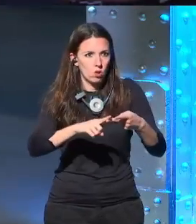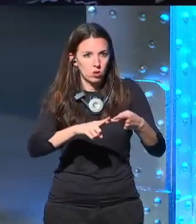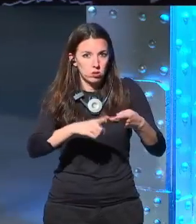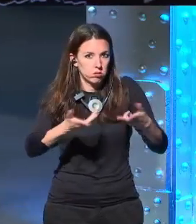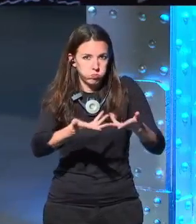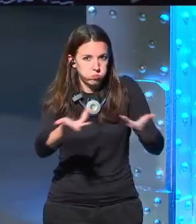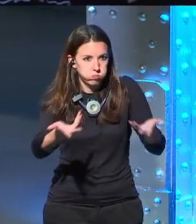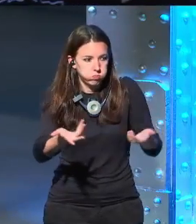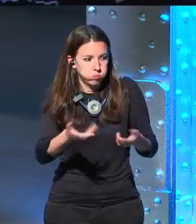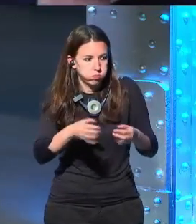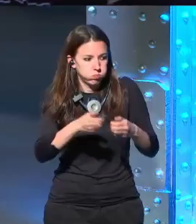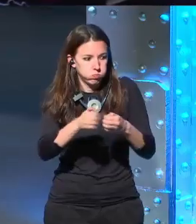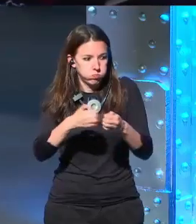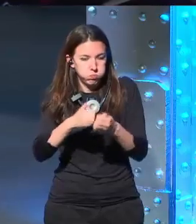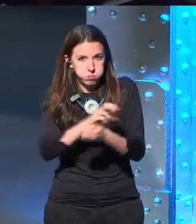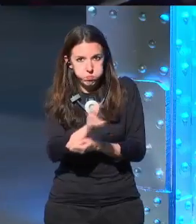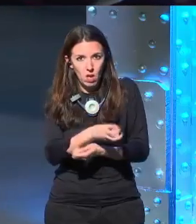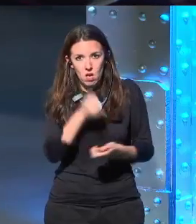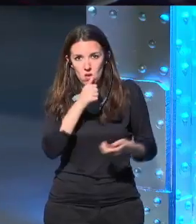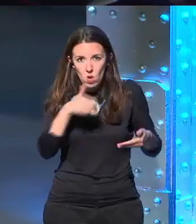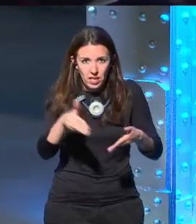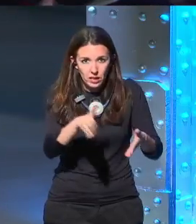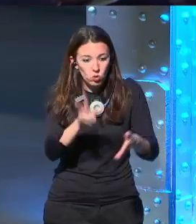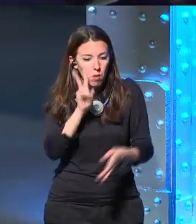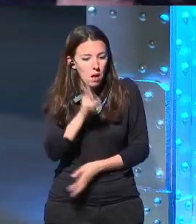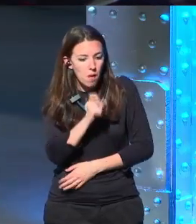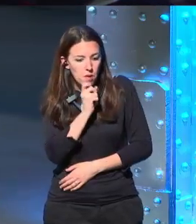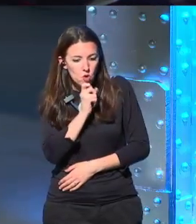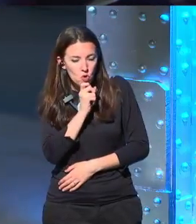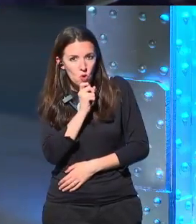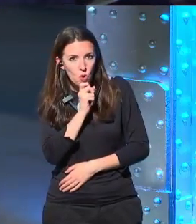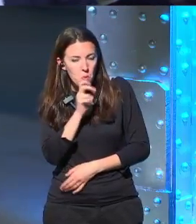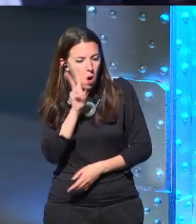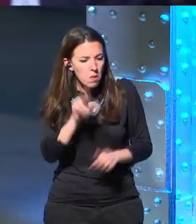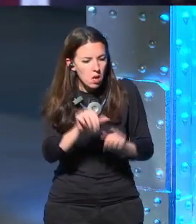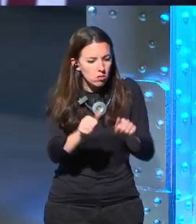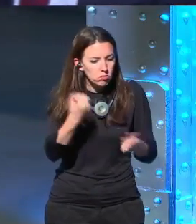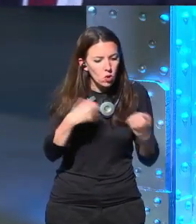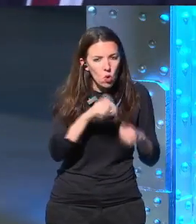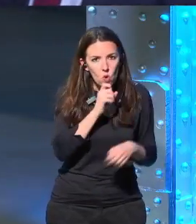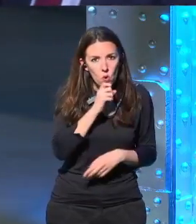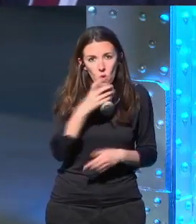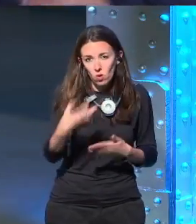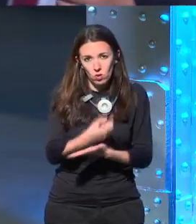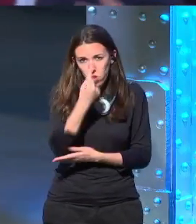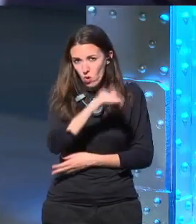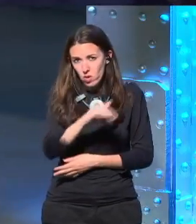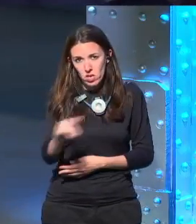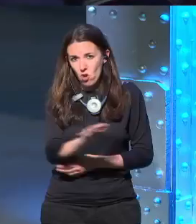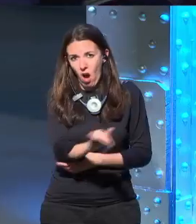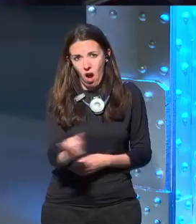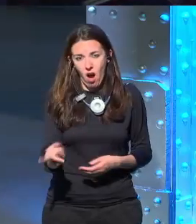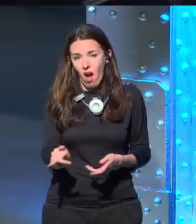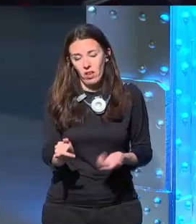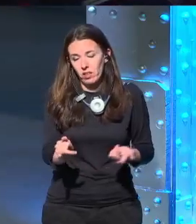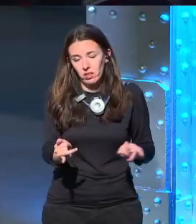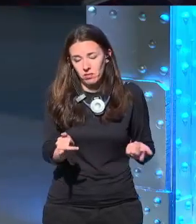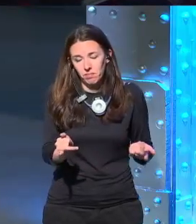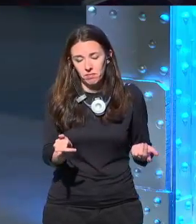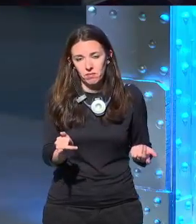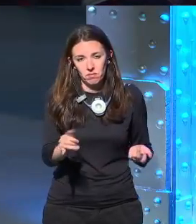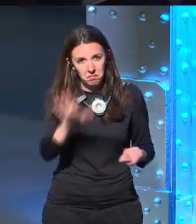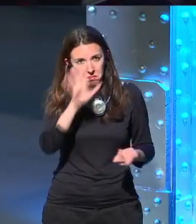swirls. We all do that when we're kids. We all have a sense of wonder about the curls and swirls of science.